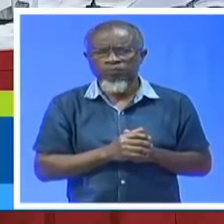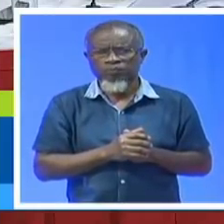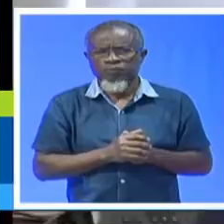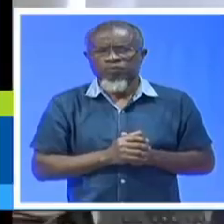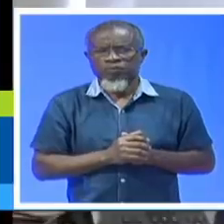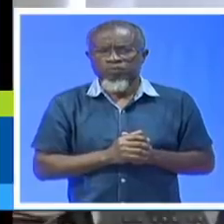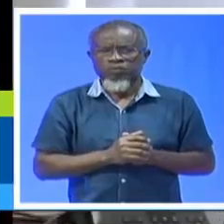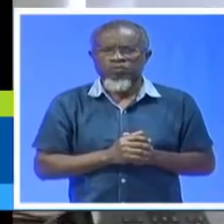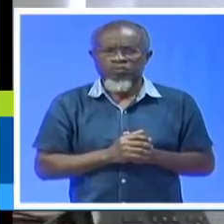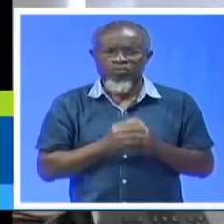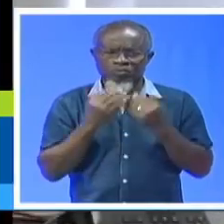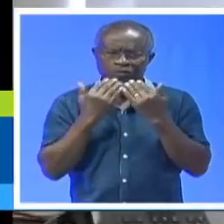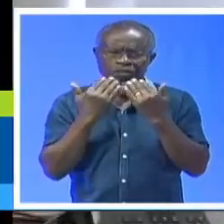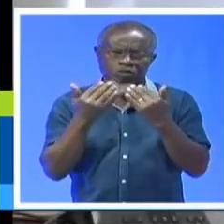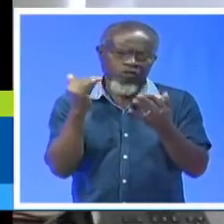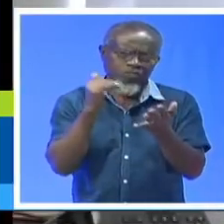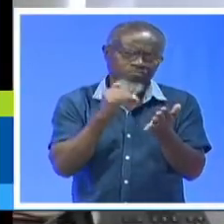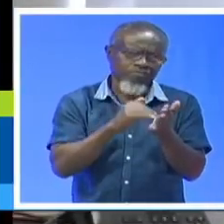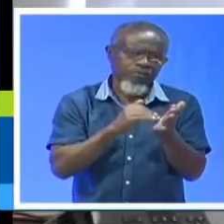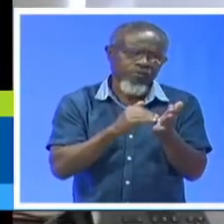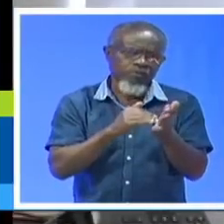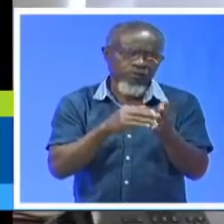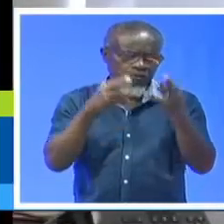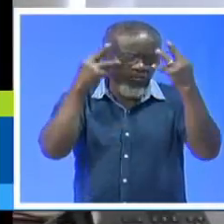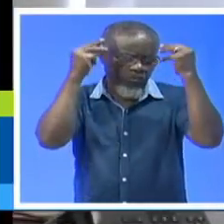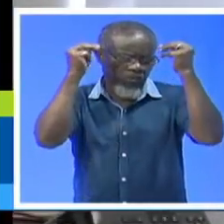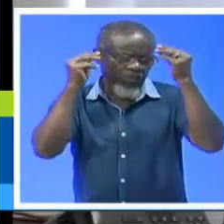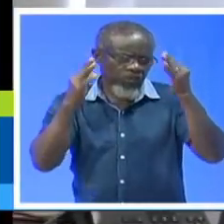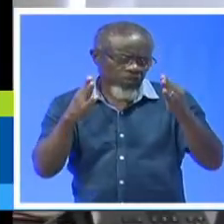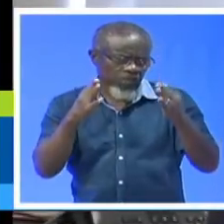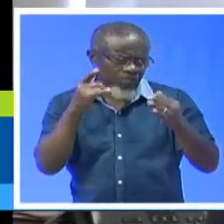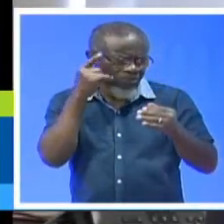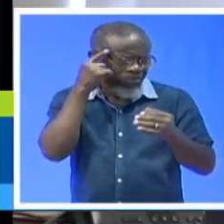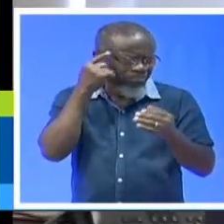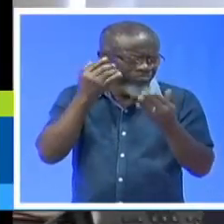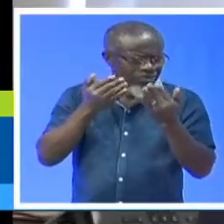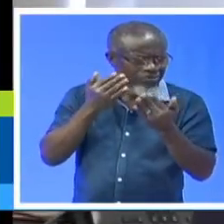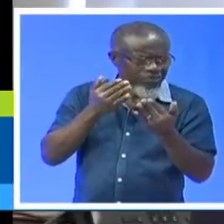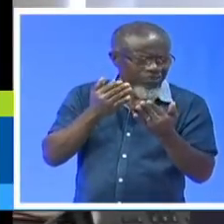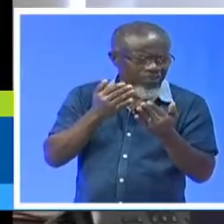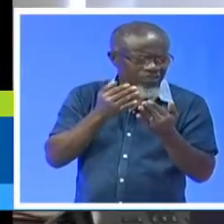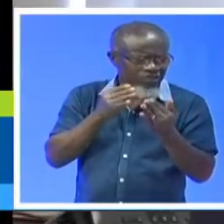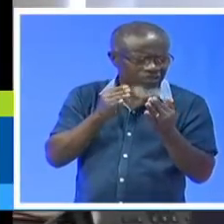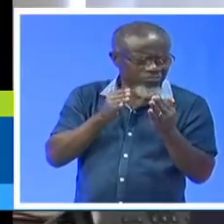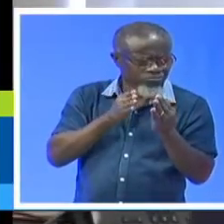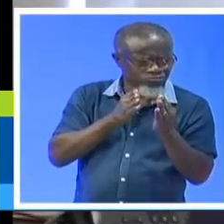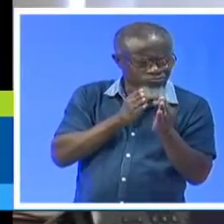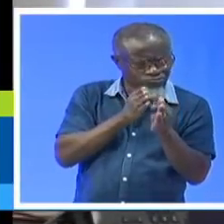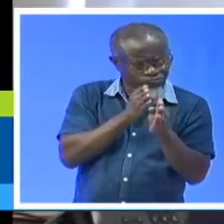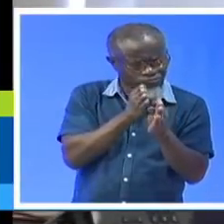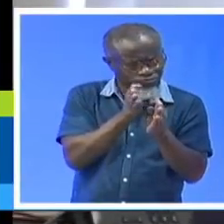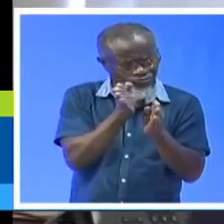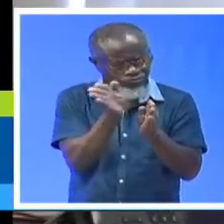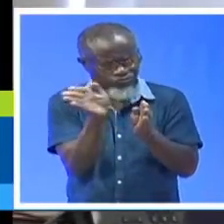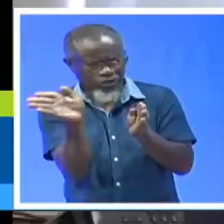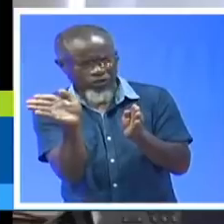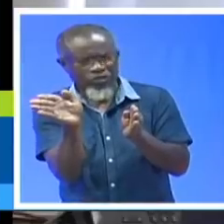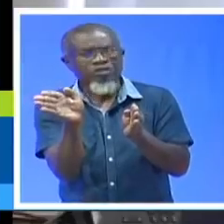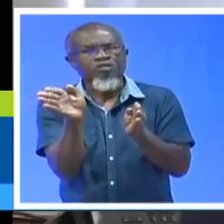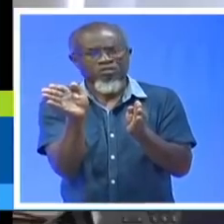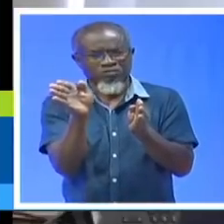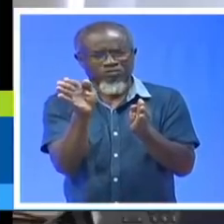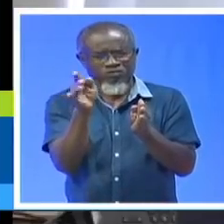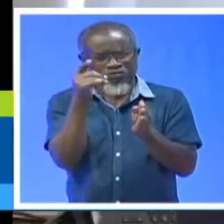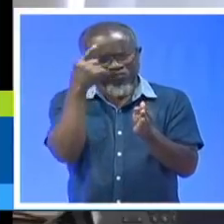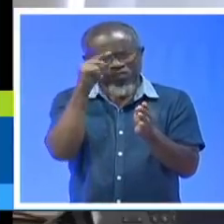All right, thank you again. Minister, I think we may have veered off in that last question a bit from what I was asking. I think I may have put it in a